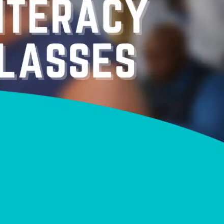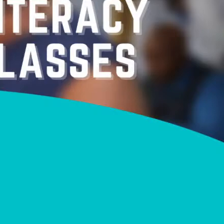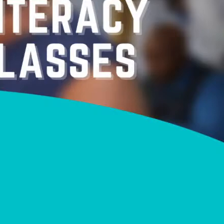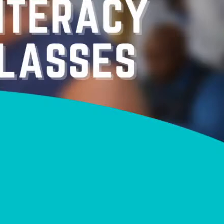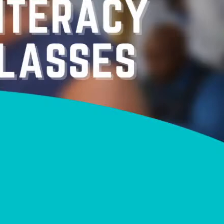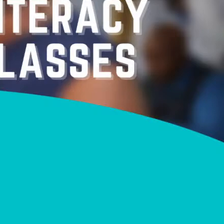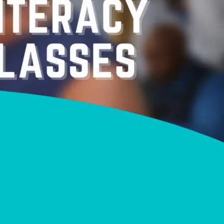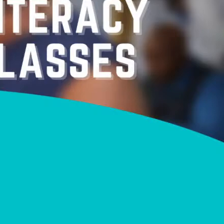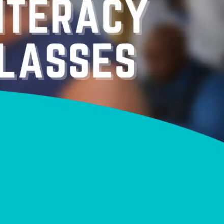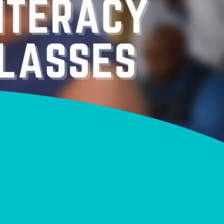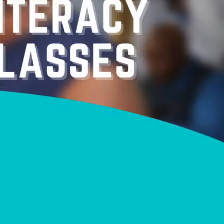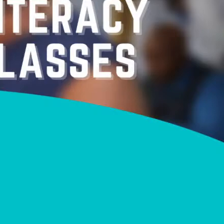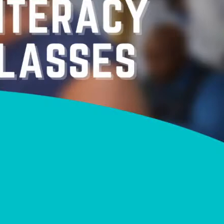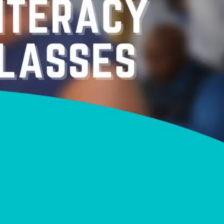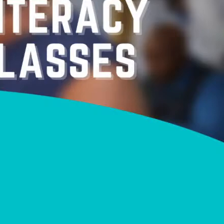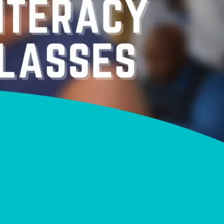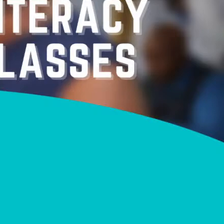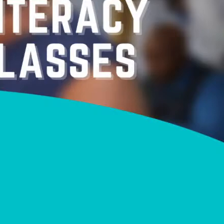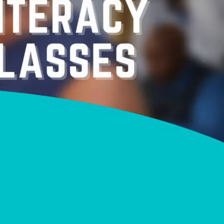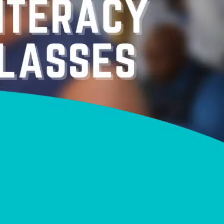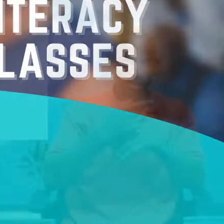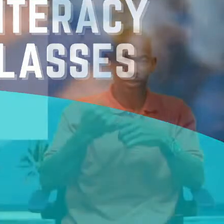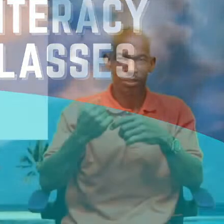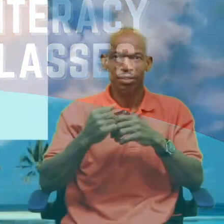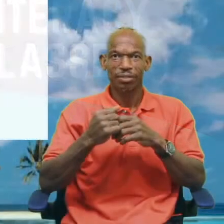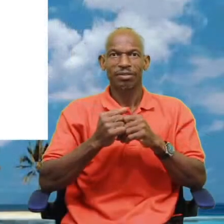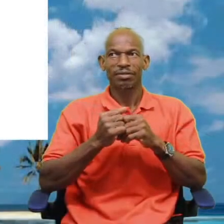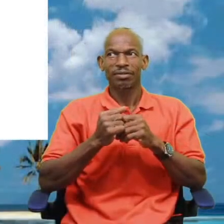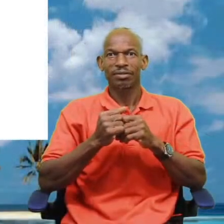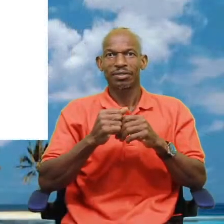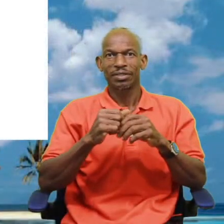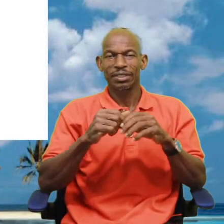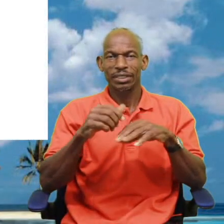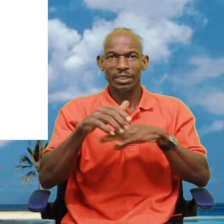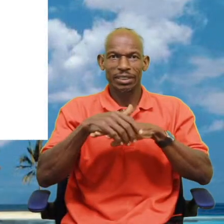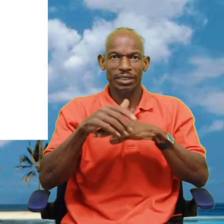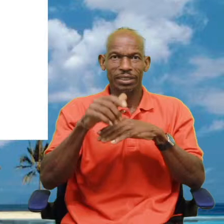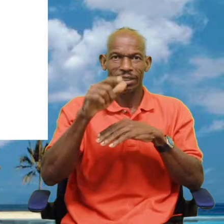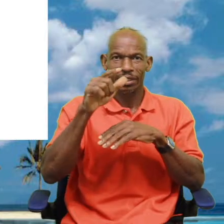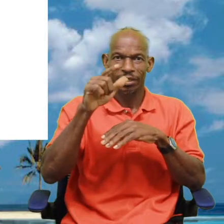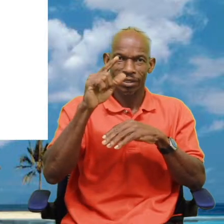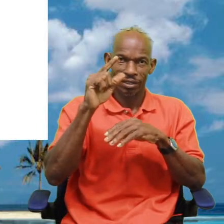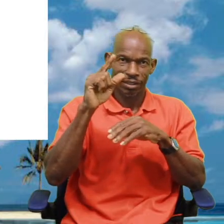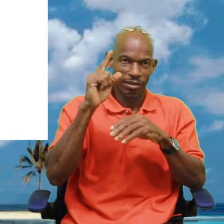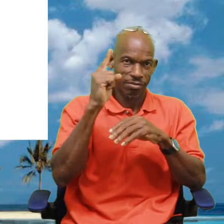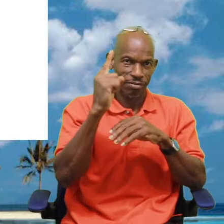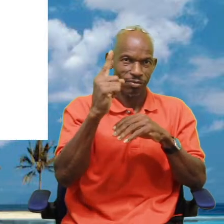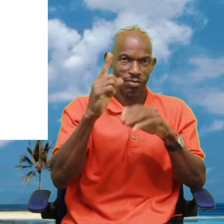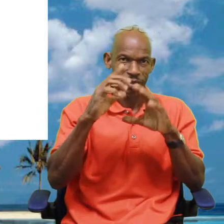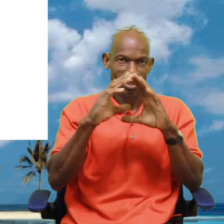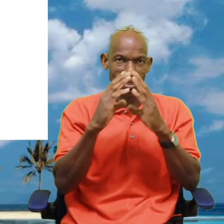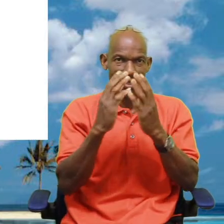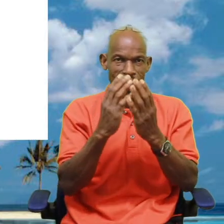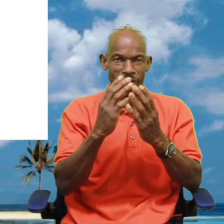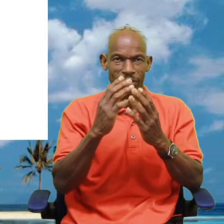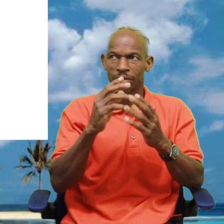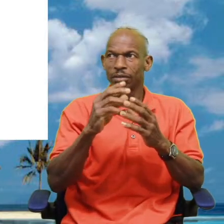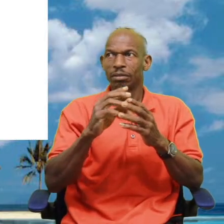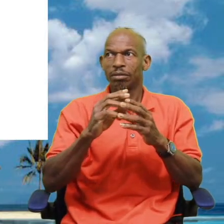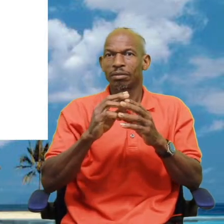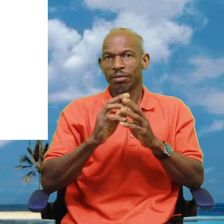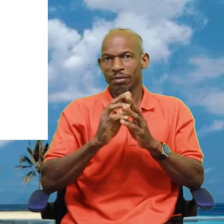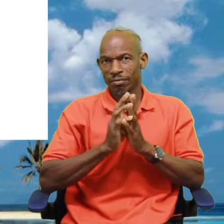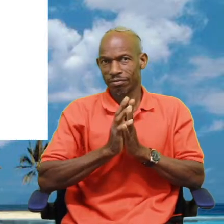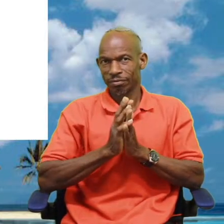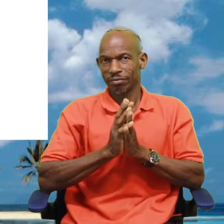Good afternoon. Today is our English 1 Deaf English class, Deaf Pioneers Life Center.